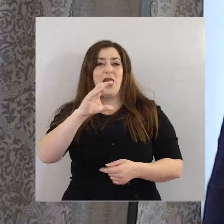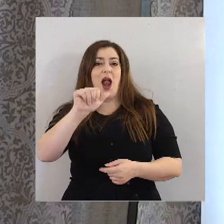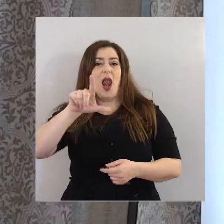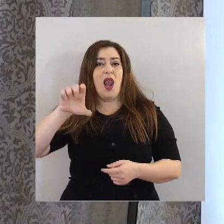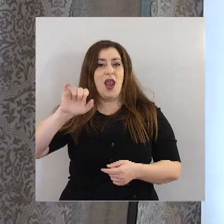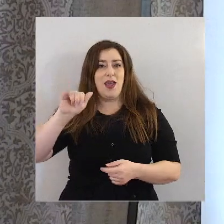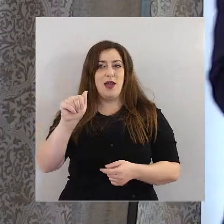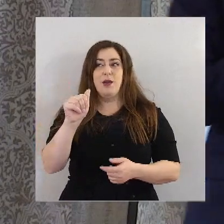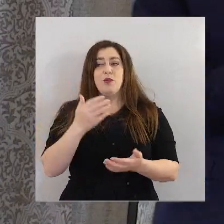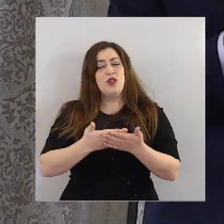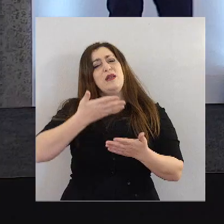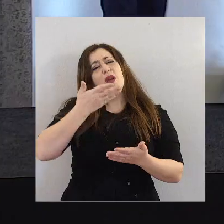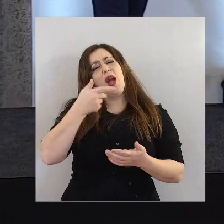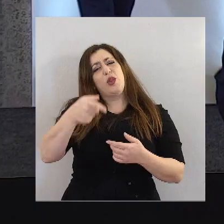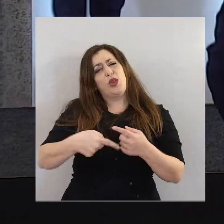Gabby Kaleya.